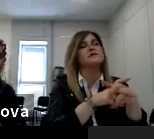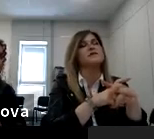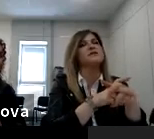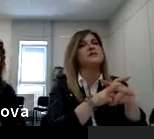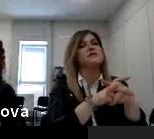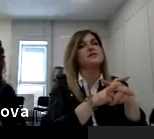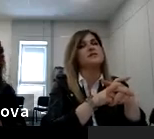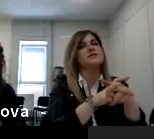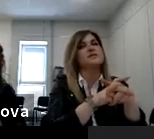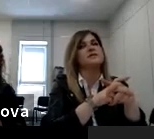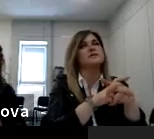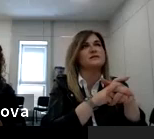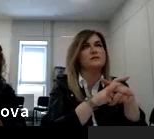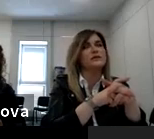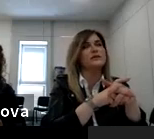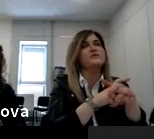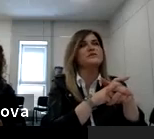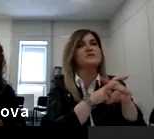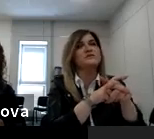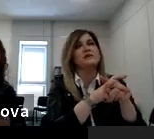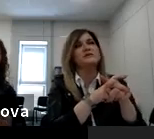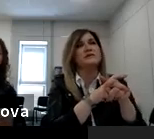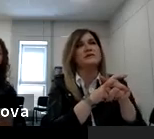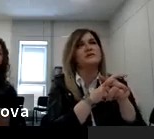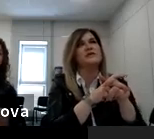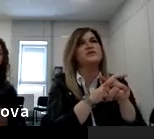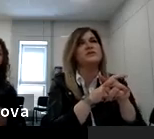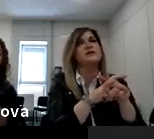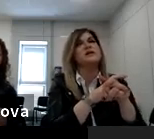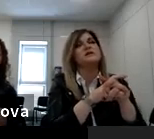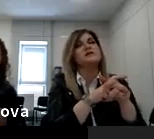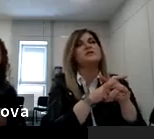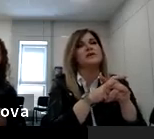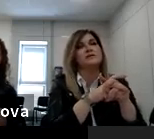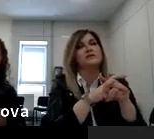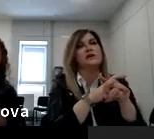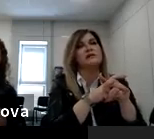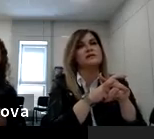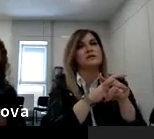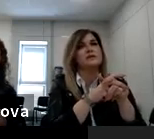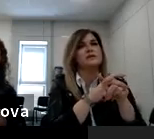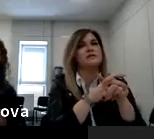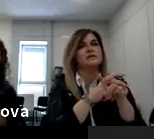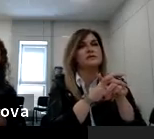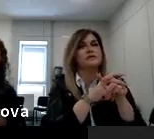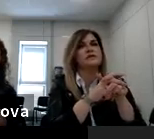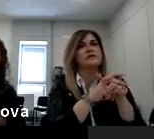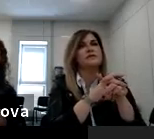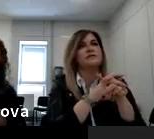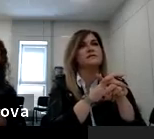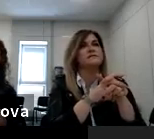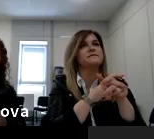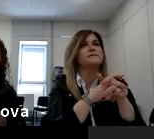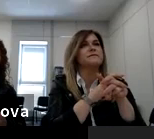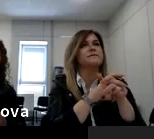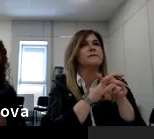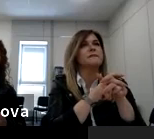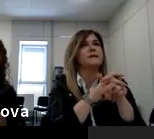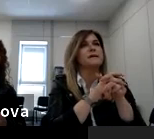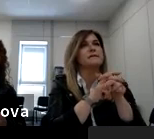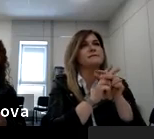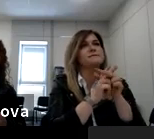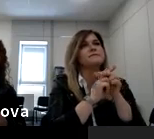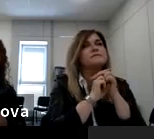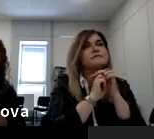Yes, that we will preparing. introduce these fixtures during 2020, so this year. While we